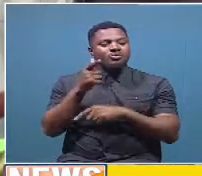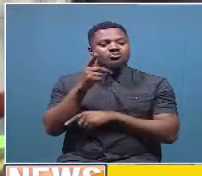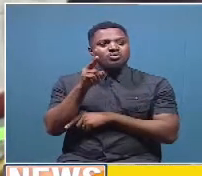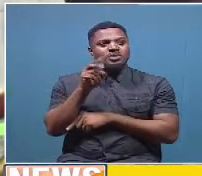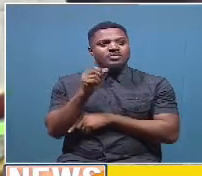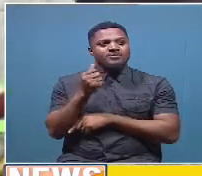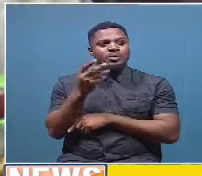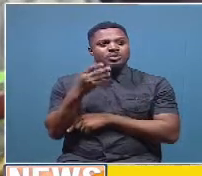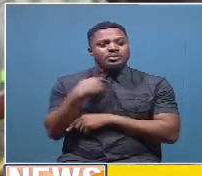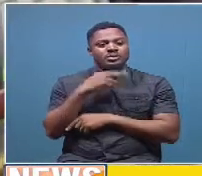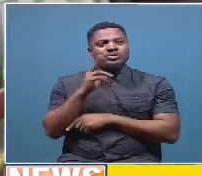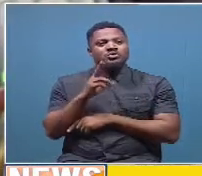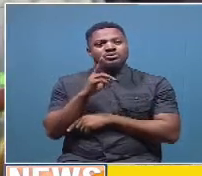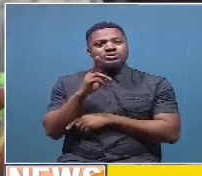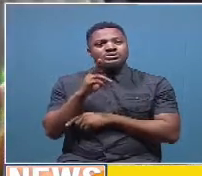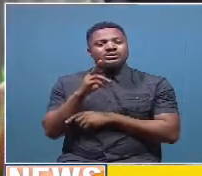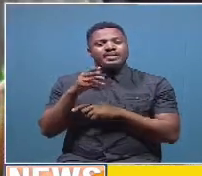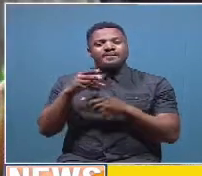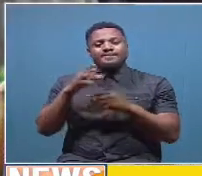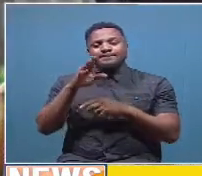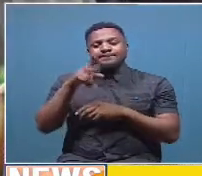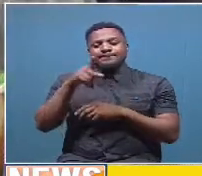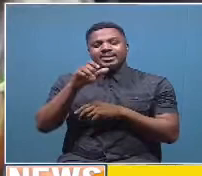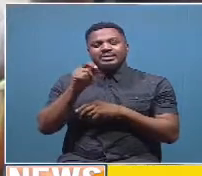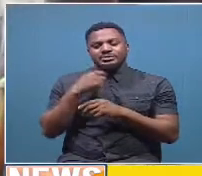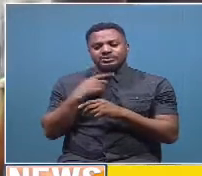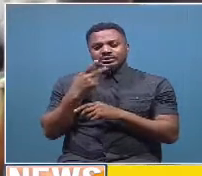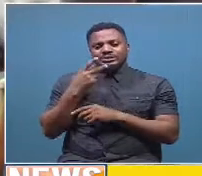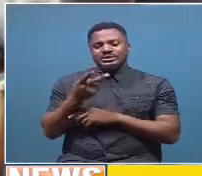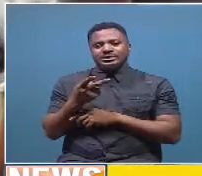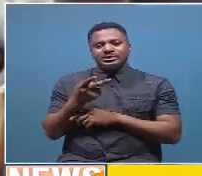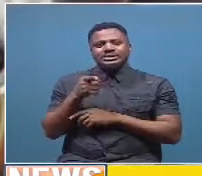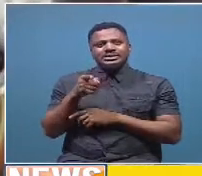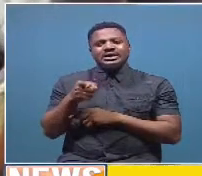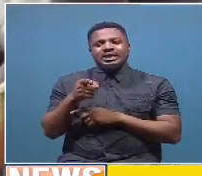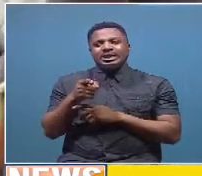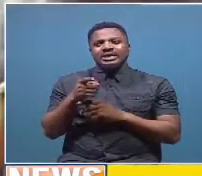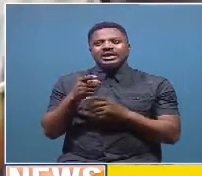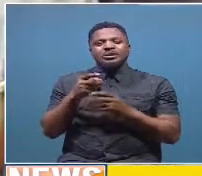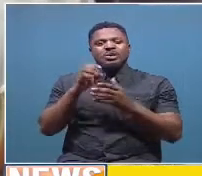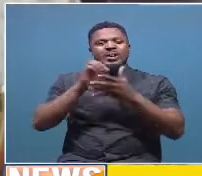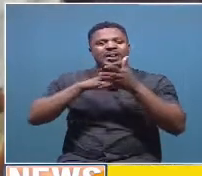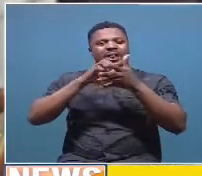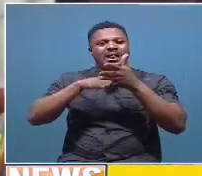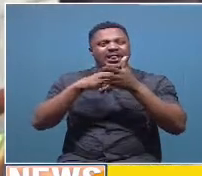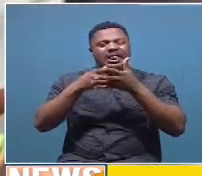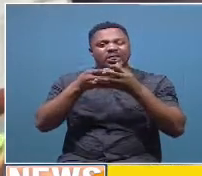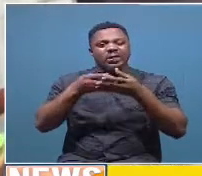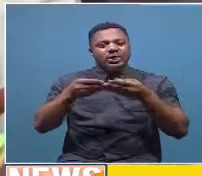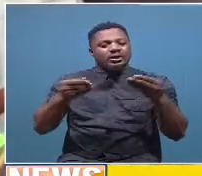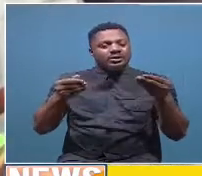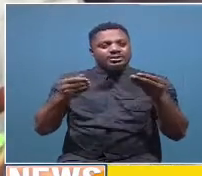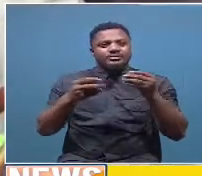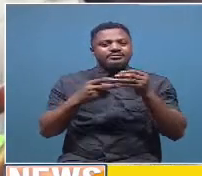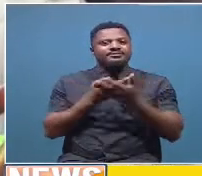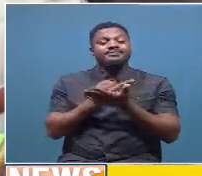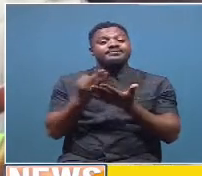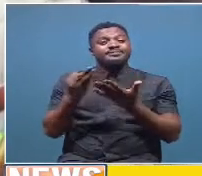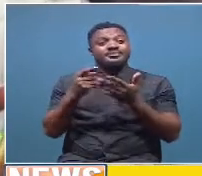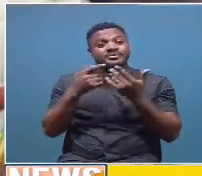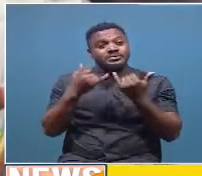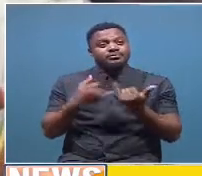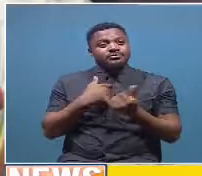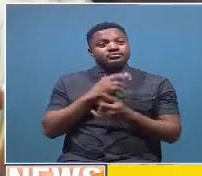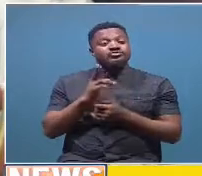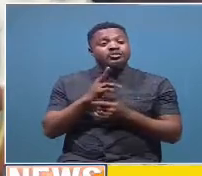2014, we used steel plate, but over time we noticed that it deteriorated and then it failed. So now